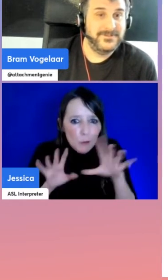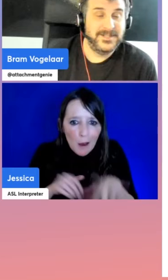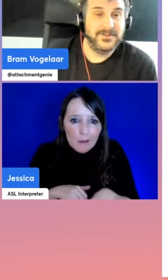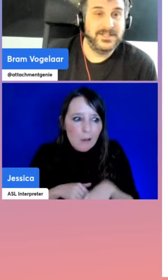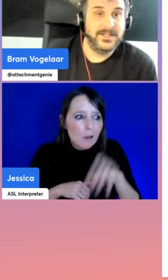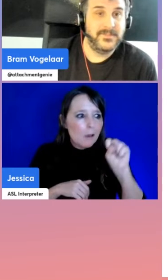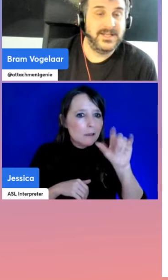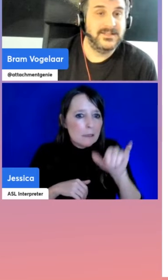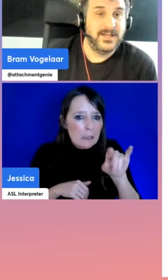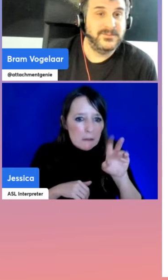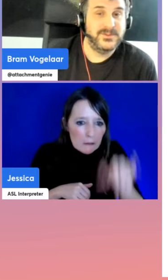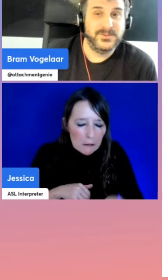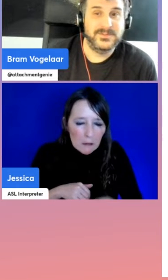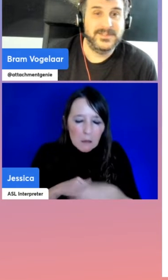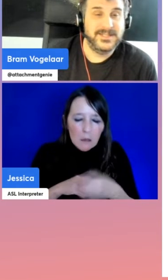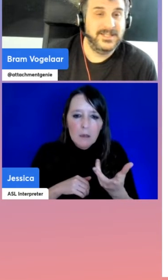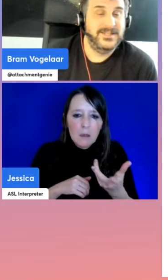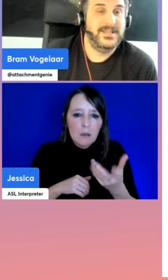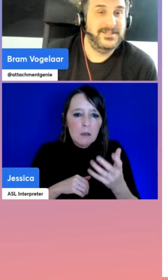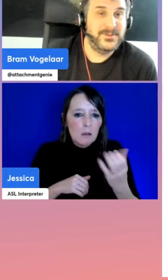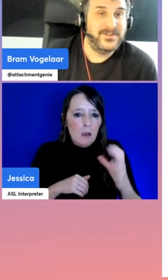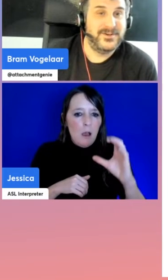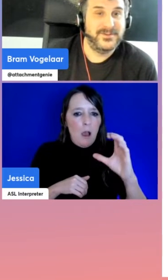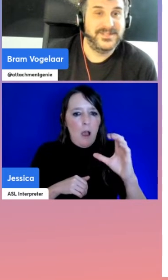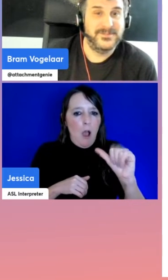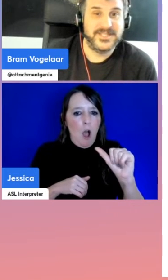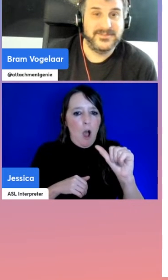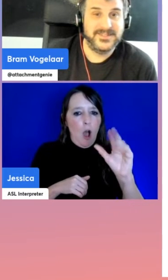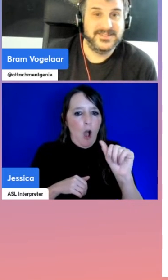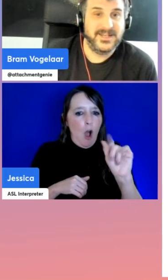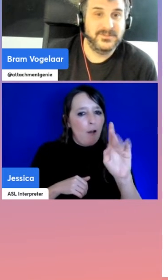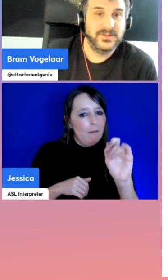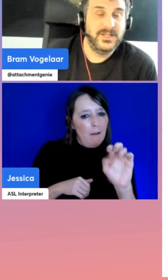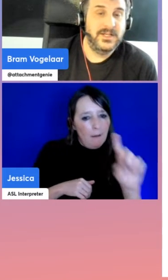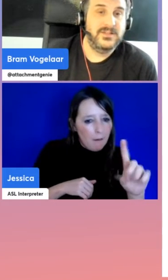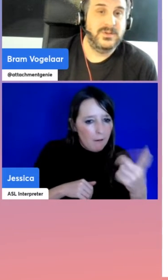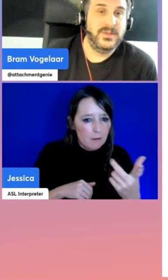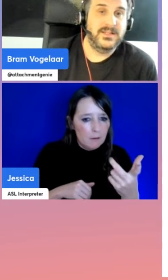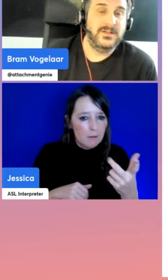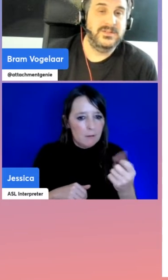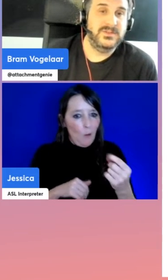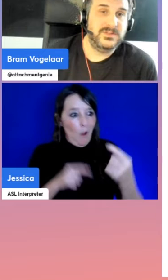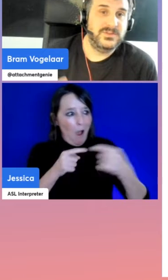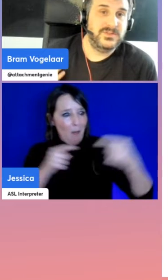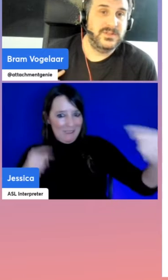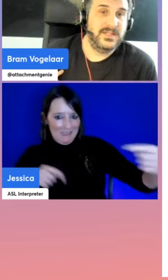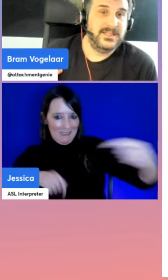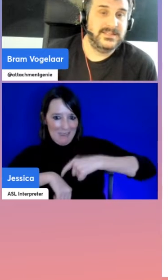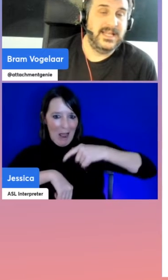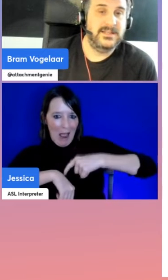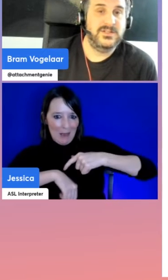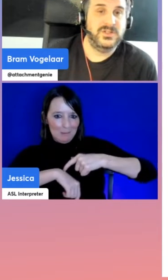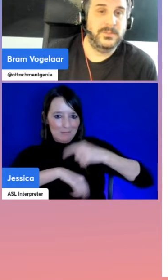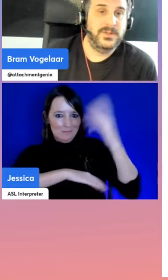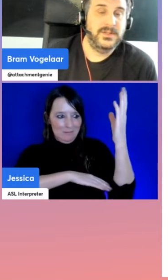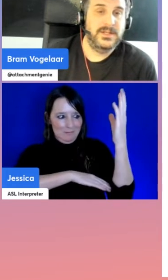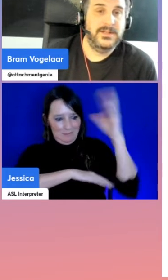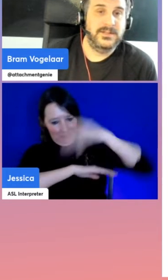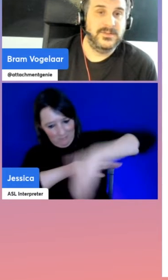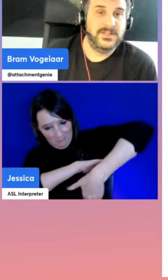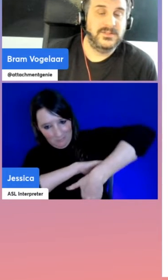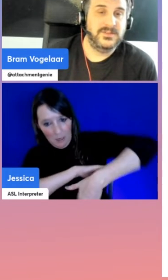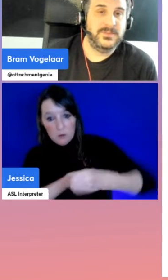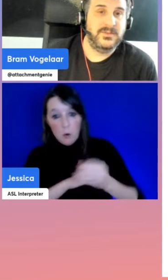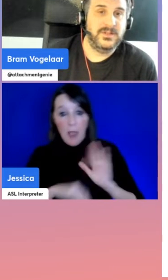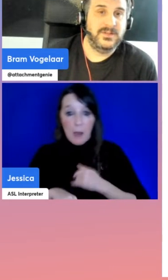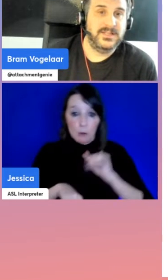somewhere, in a time zone, in a 12-hour time shifted time zone. So what we can now do is also extend our job,